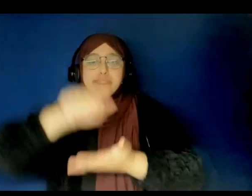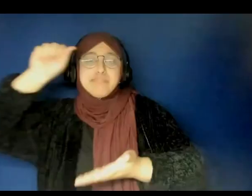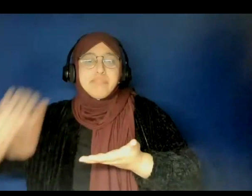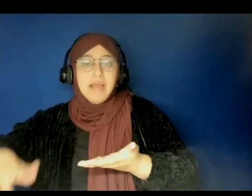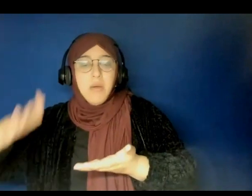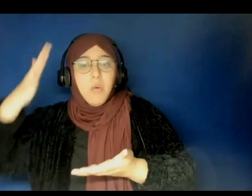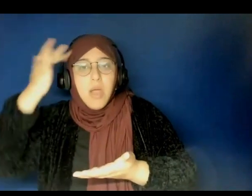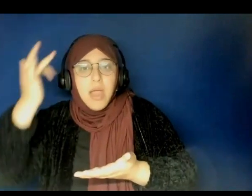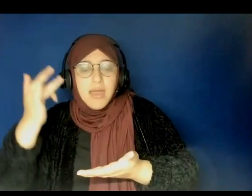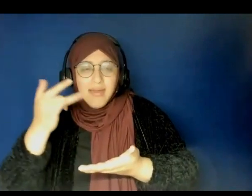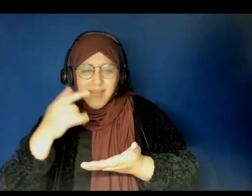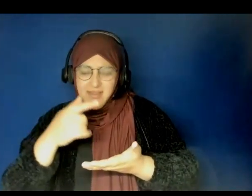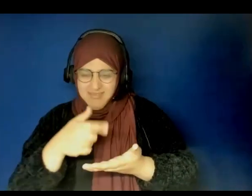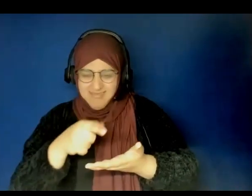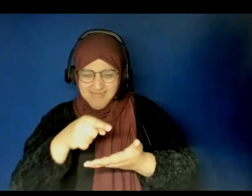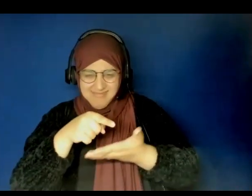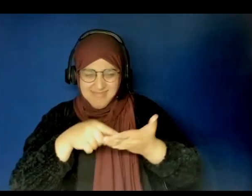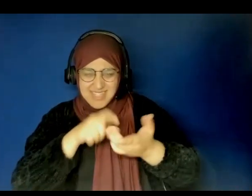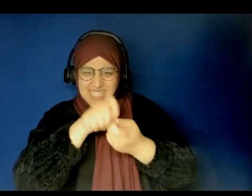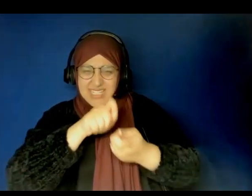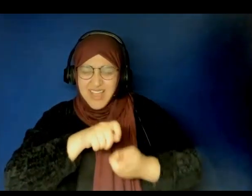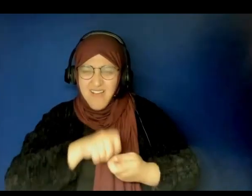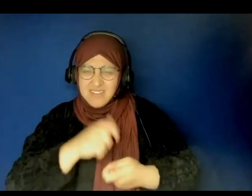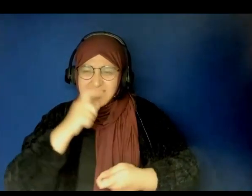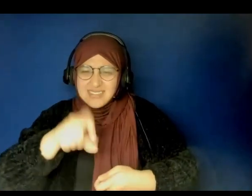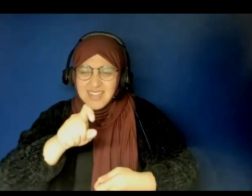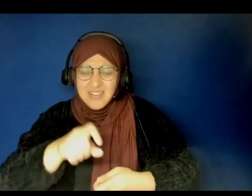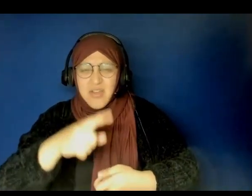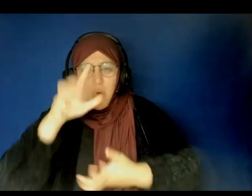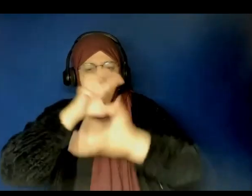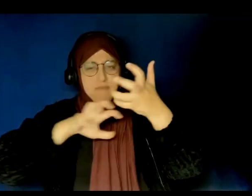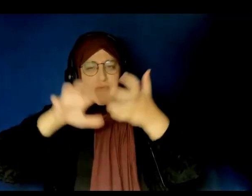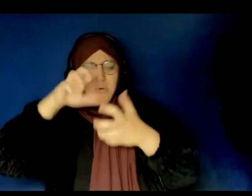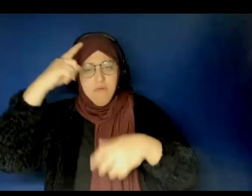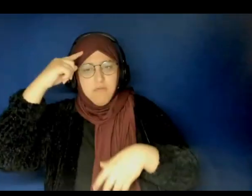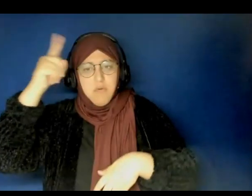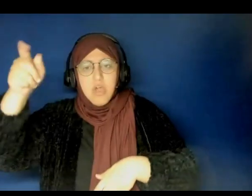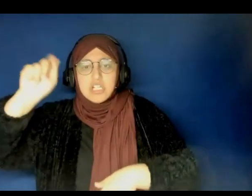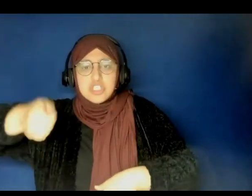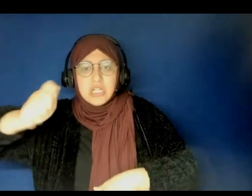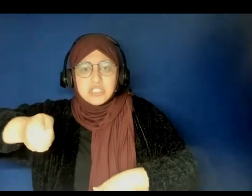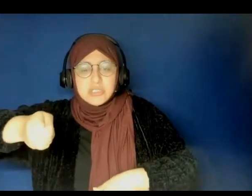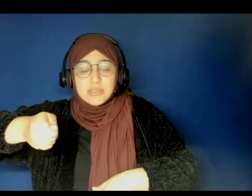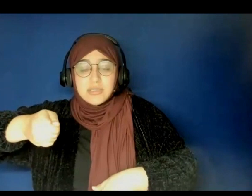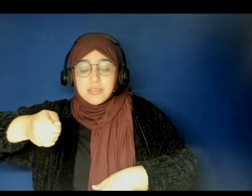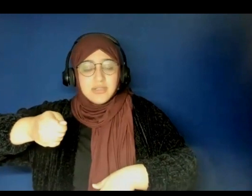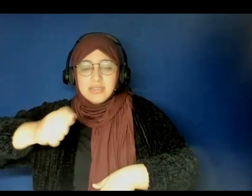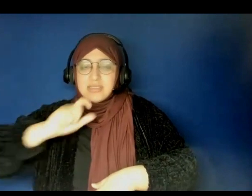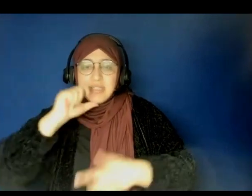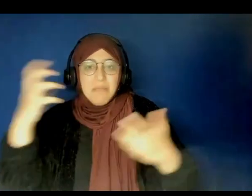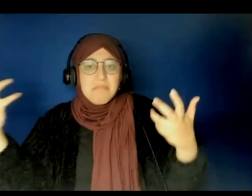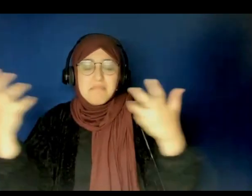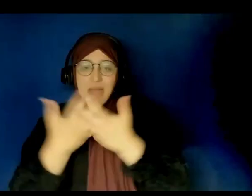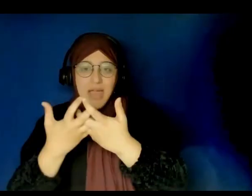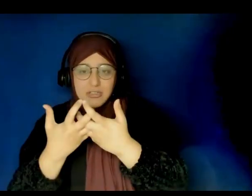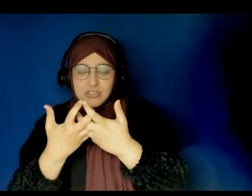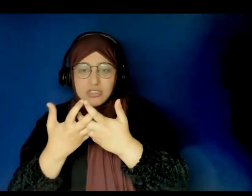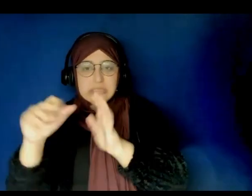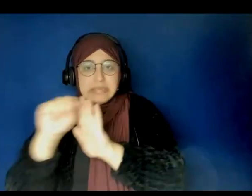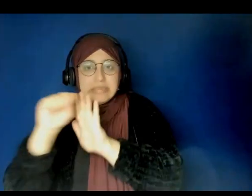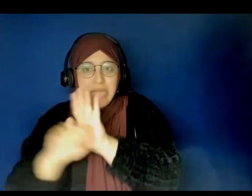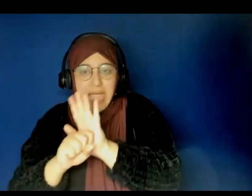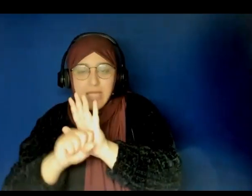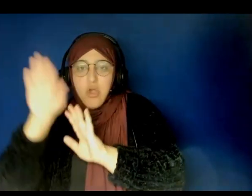detail became confusing for the judge and it did not conform to the way the state wanted